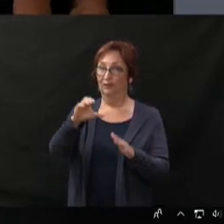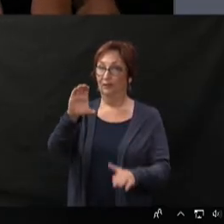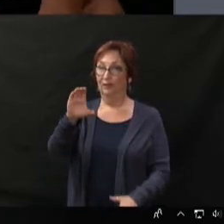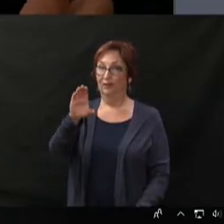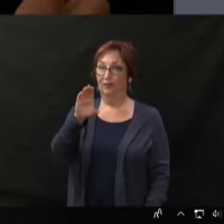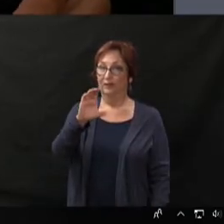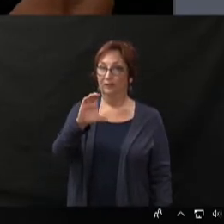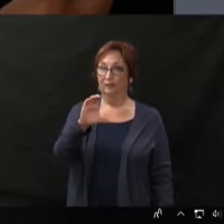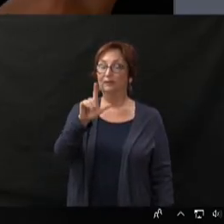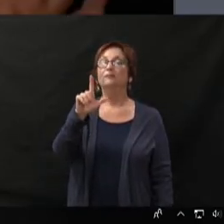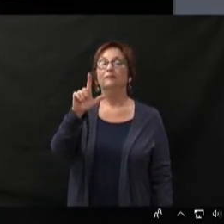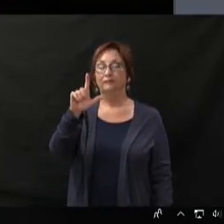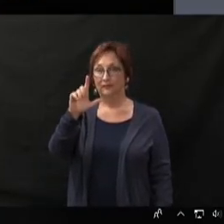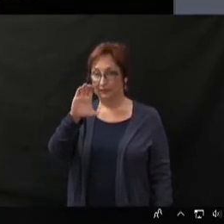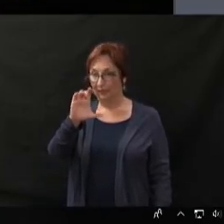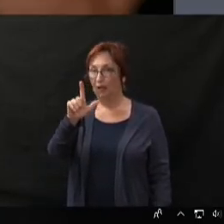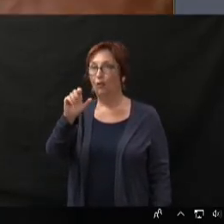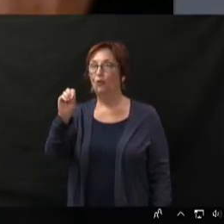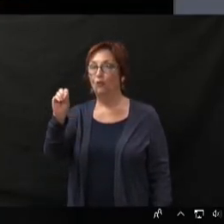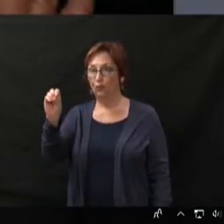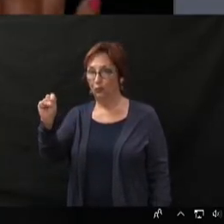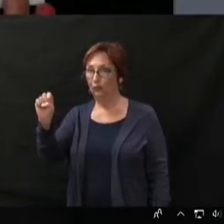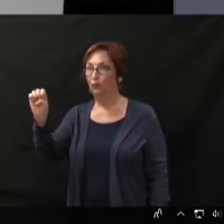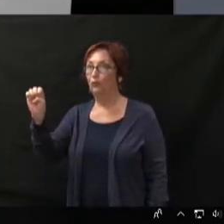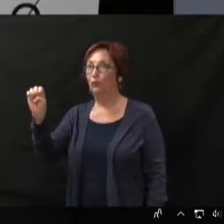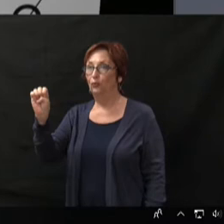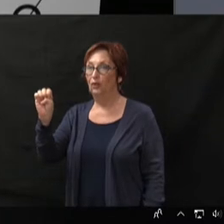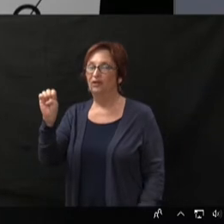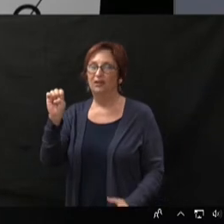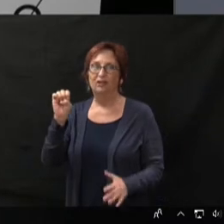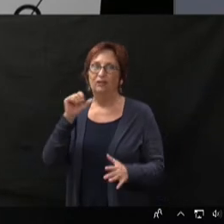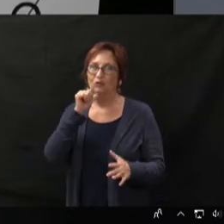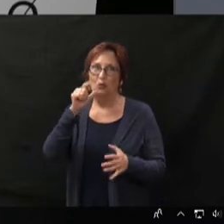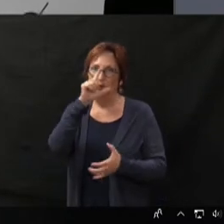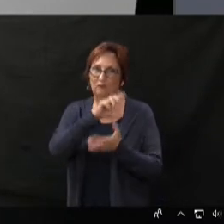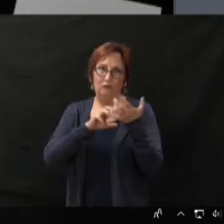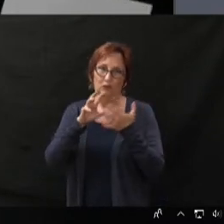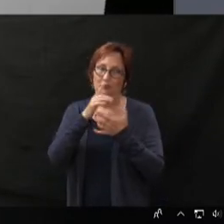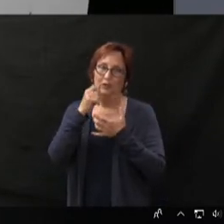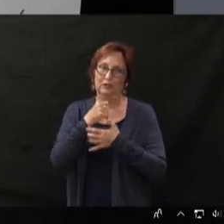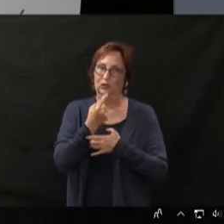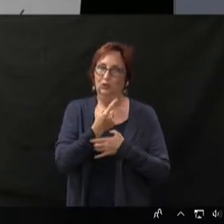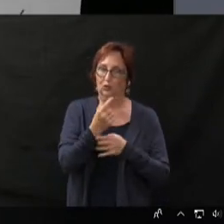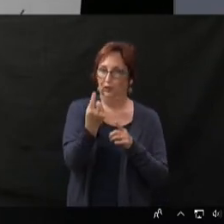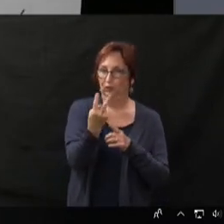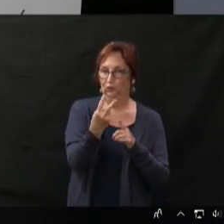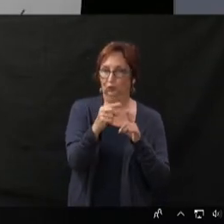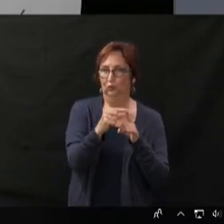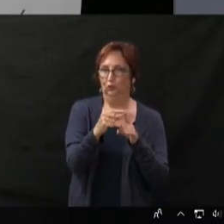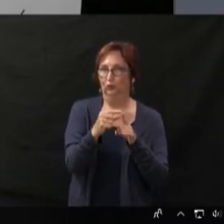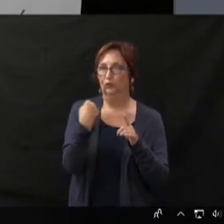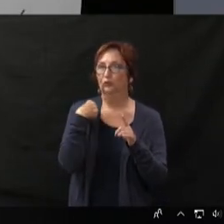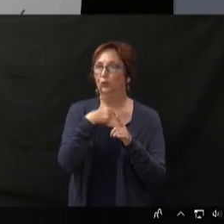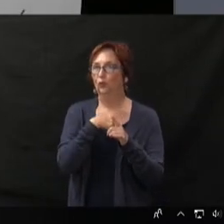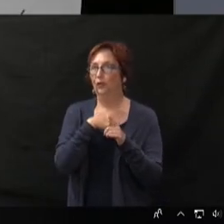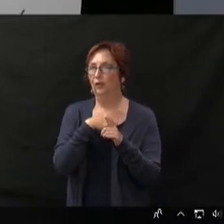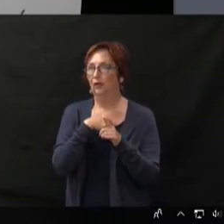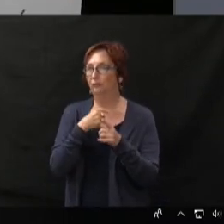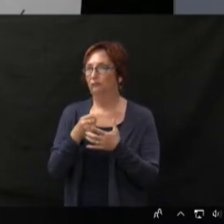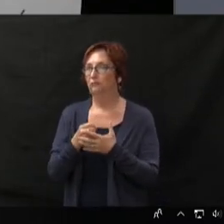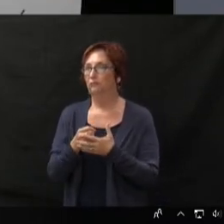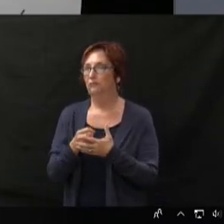vowel. So don't muddy your waters with that, because it's only two words. We spent way too